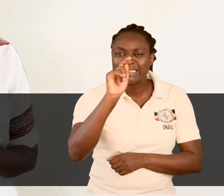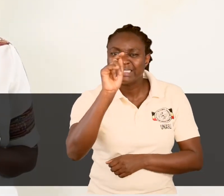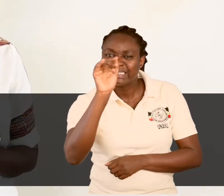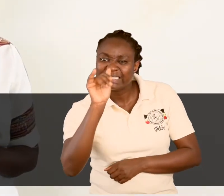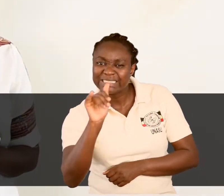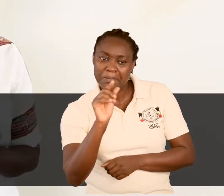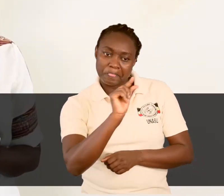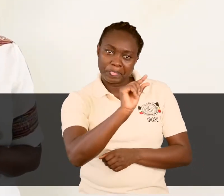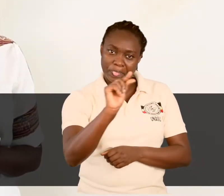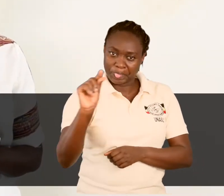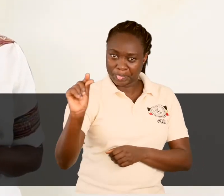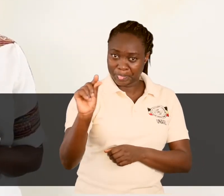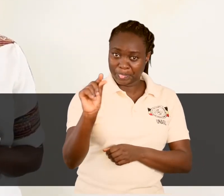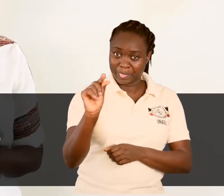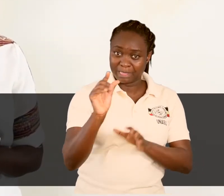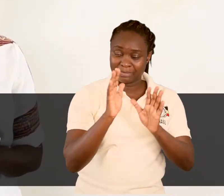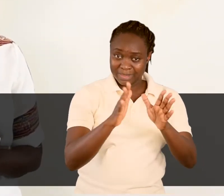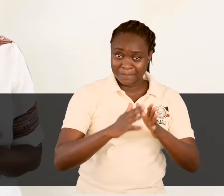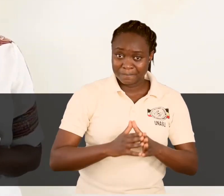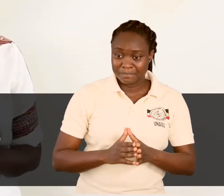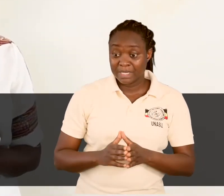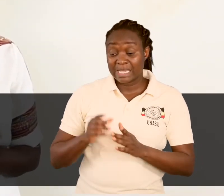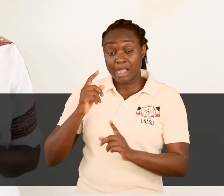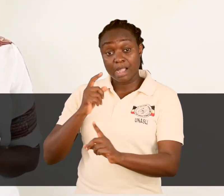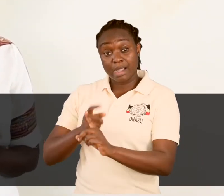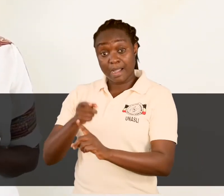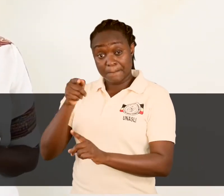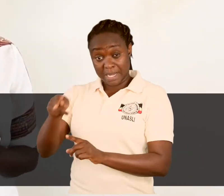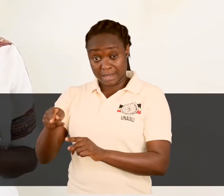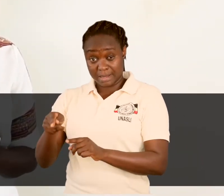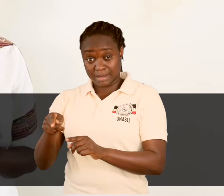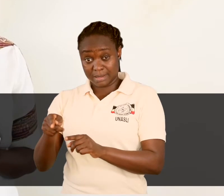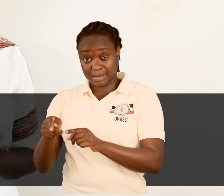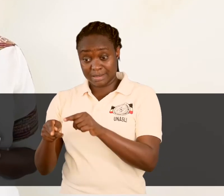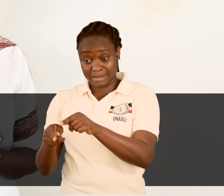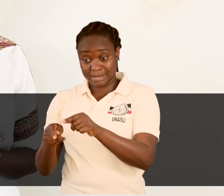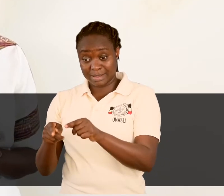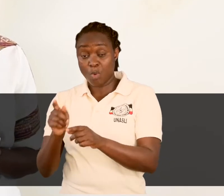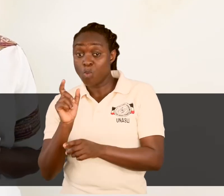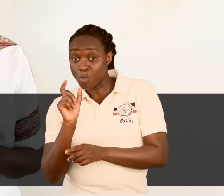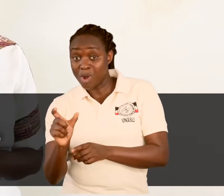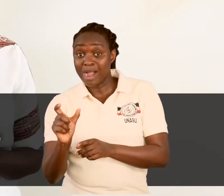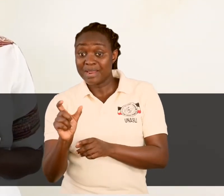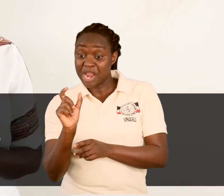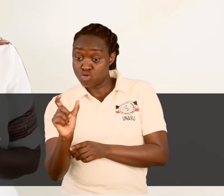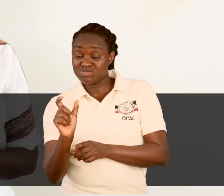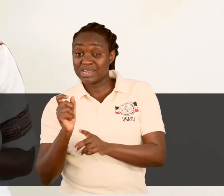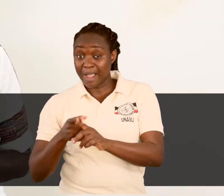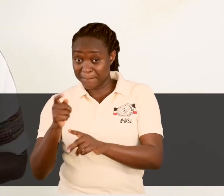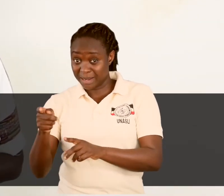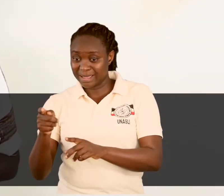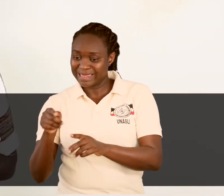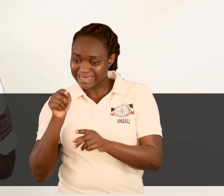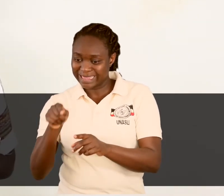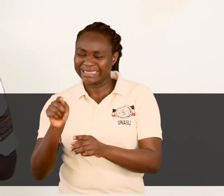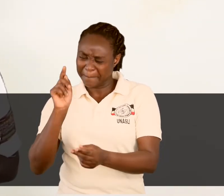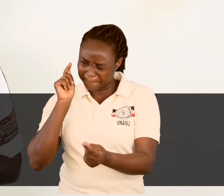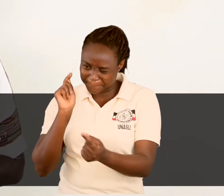Okay? The word Kampala, or the noun Kampala, is a proper